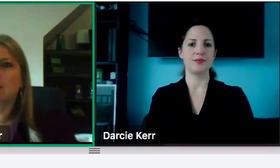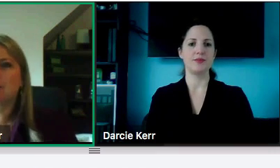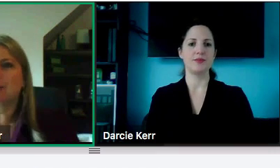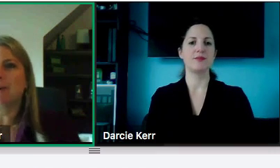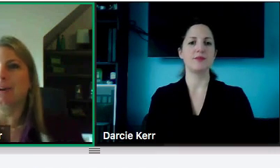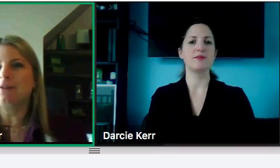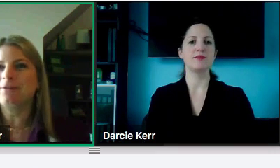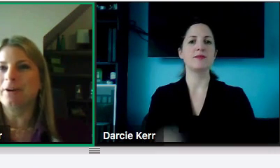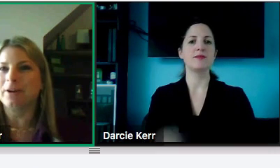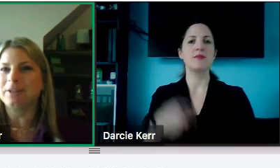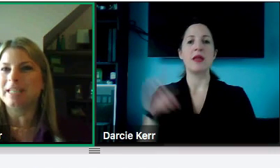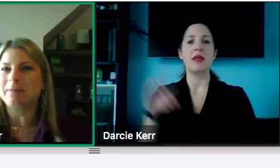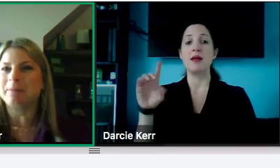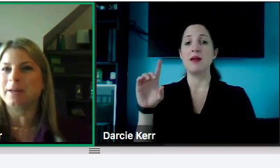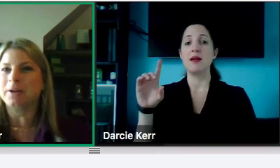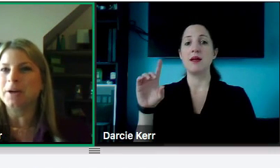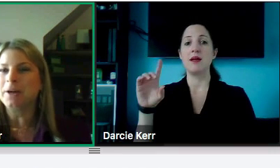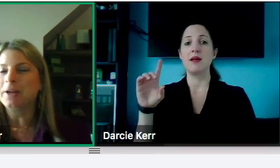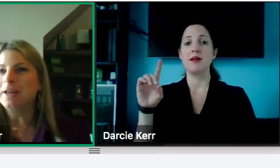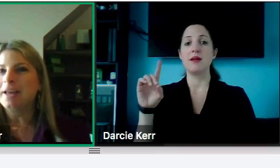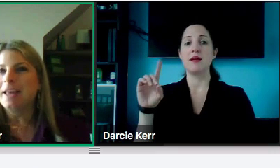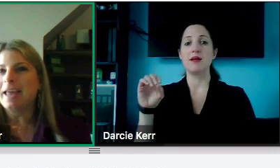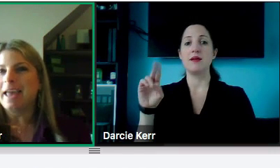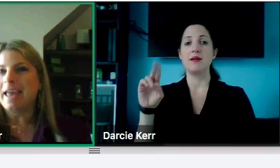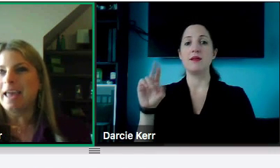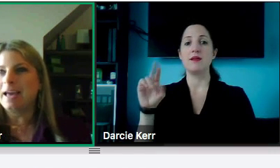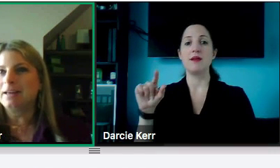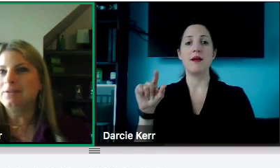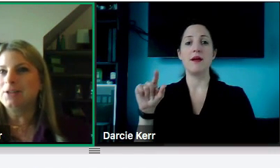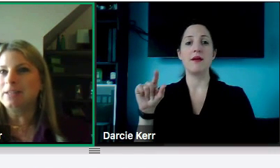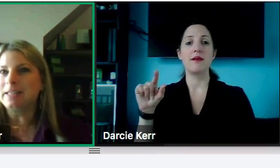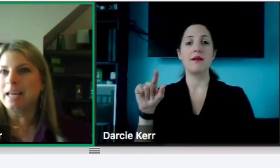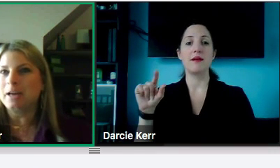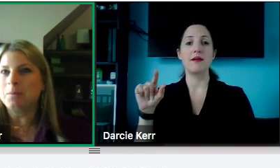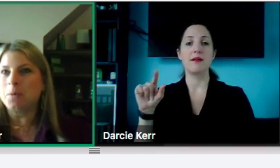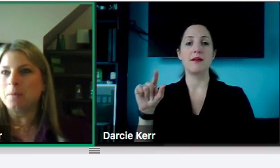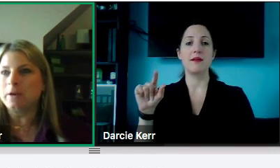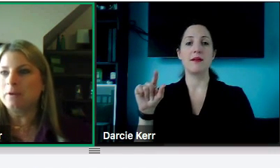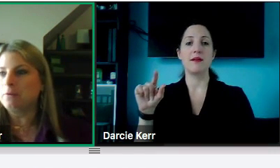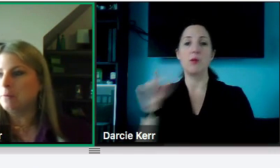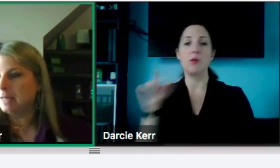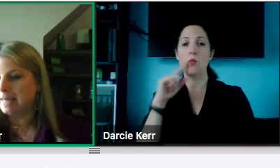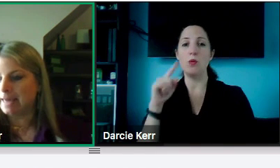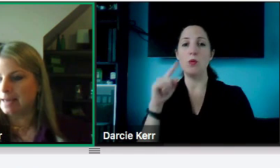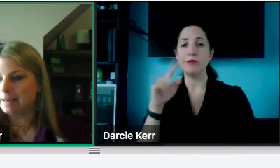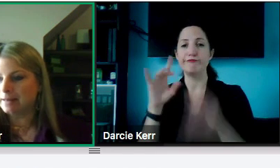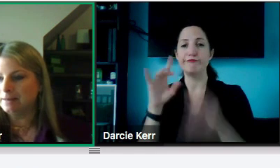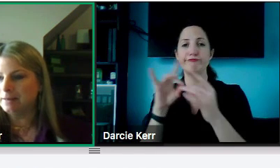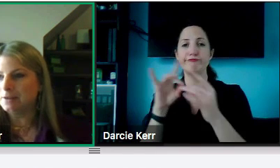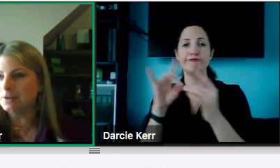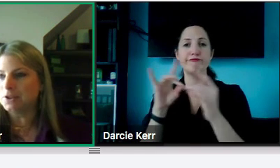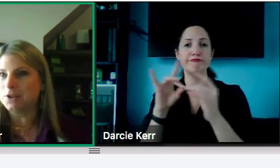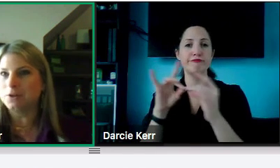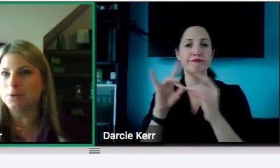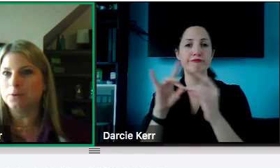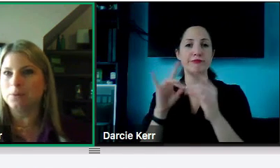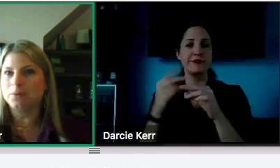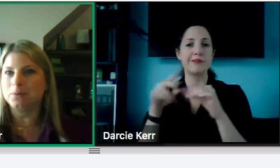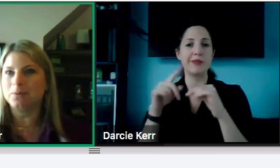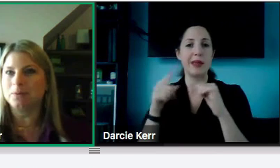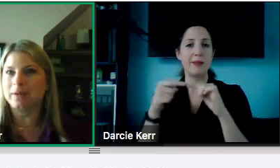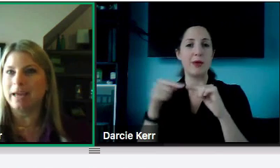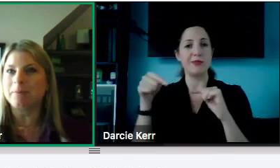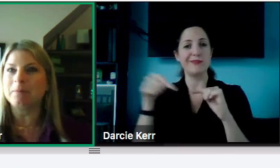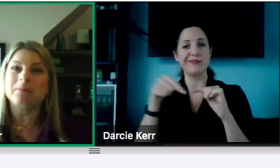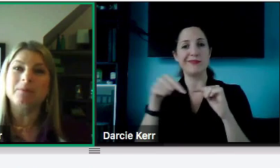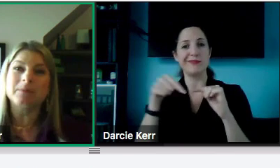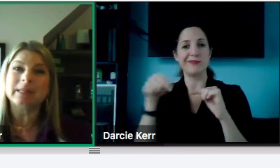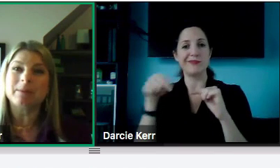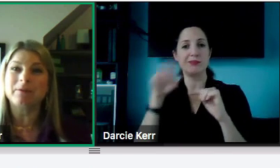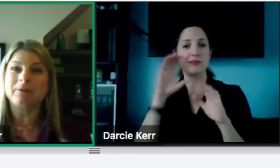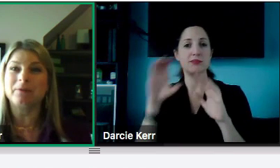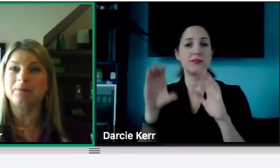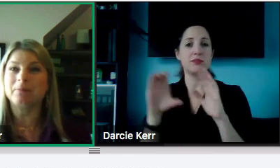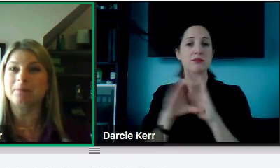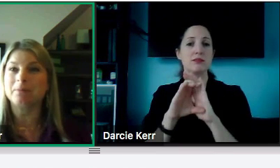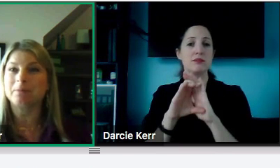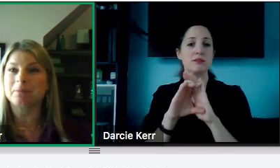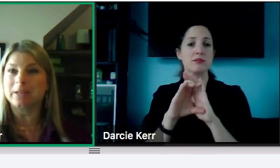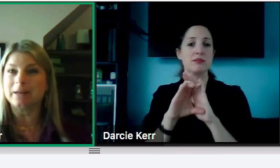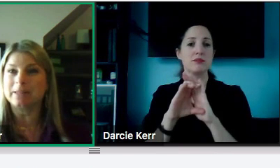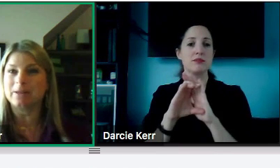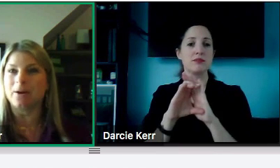on Douglas Tardif, our team leader, and just take a moment, if we can, to get some